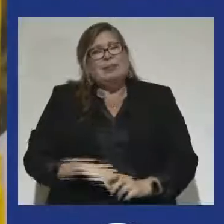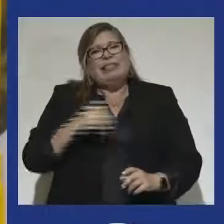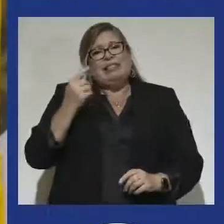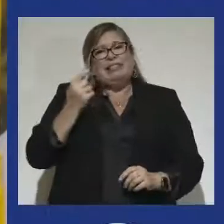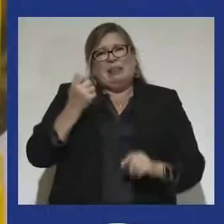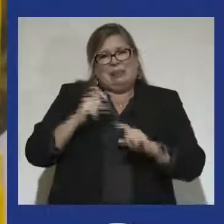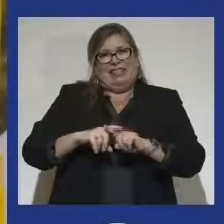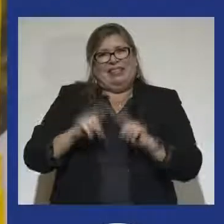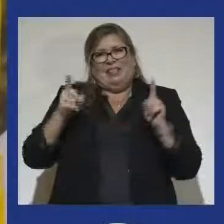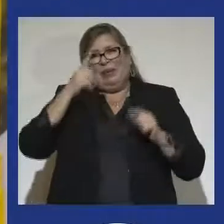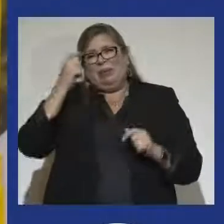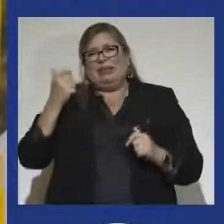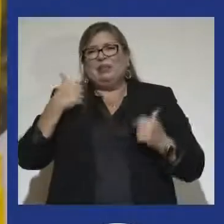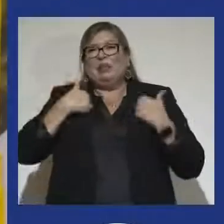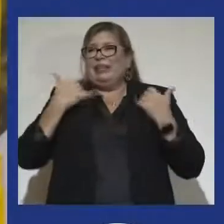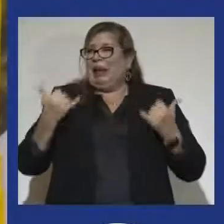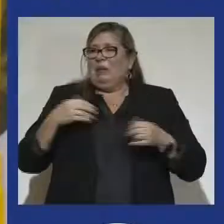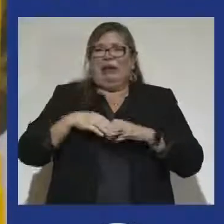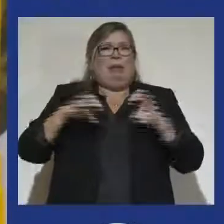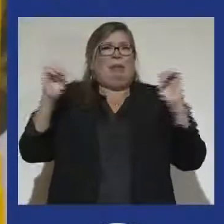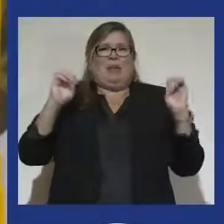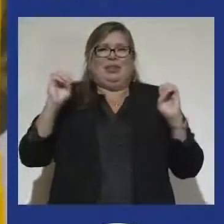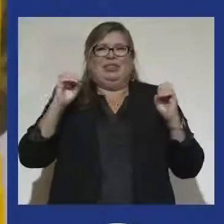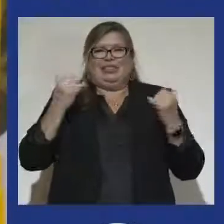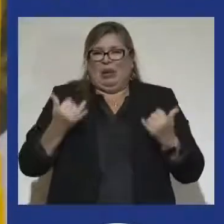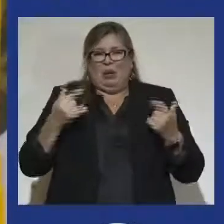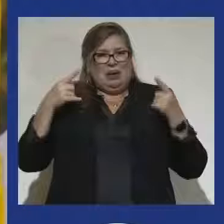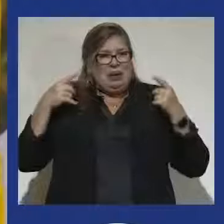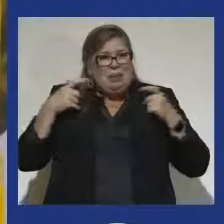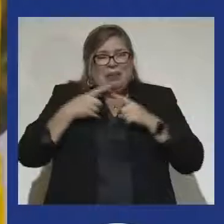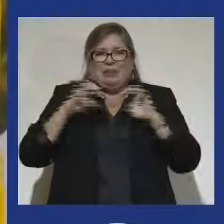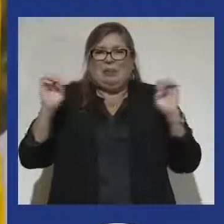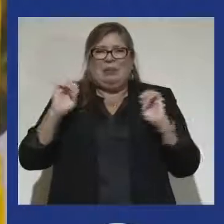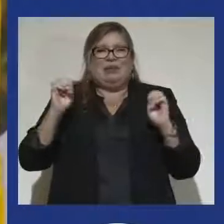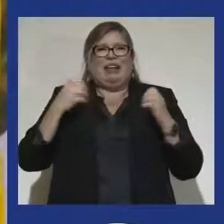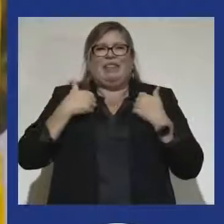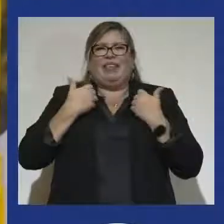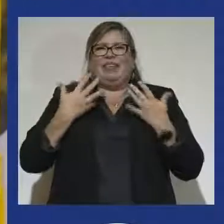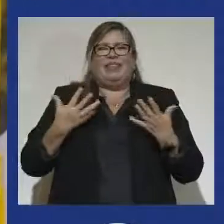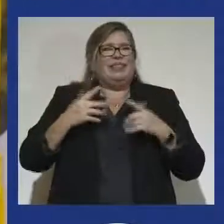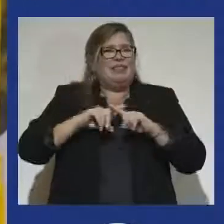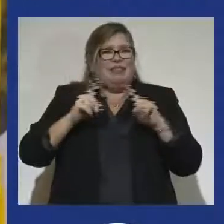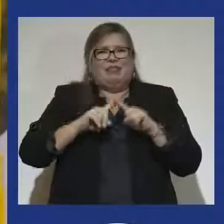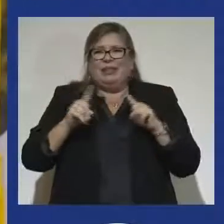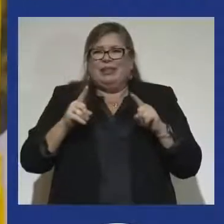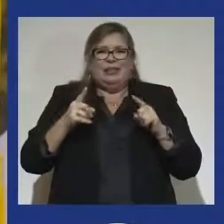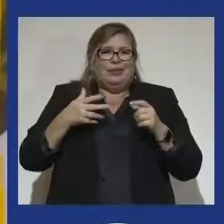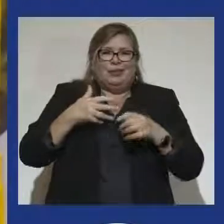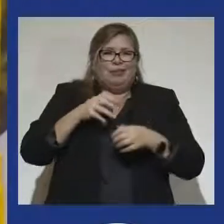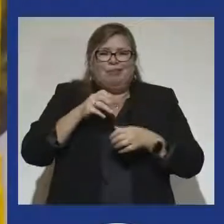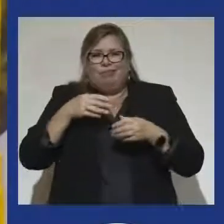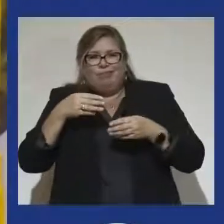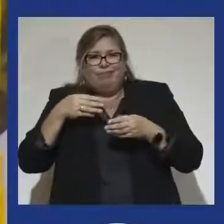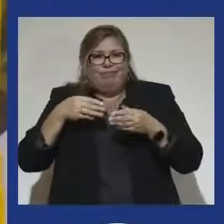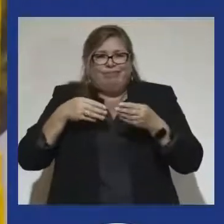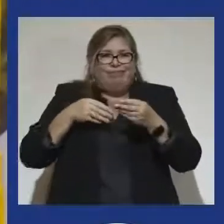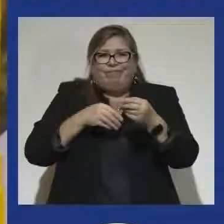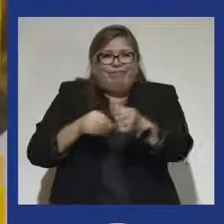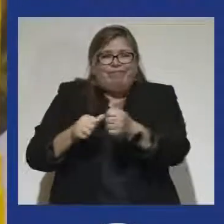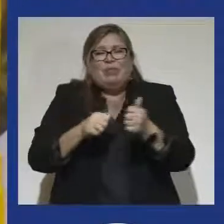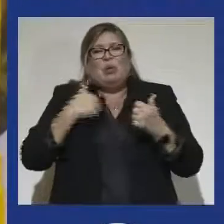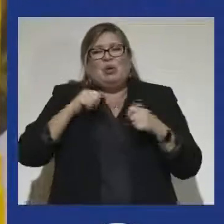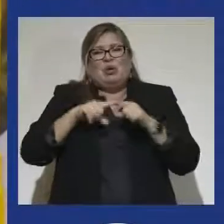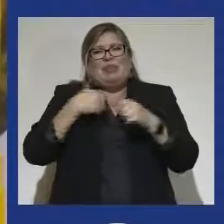thing because we are in this emergency, and it's a complex emergency with a lot of different lines of effort. And so we're really trying to make sure